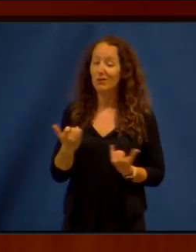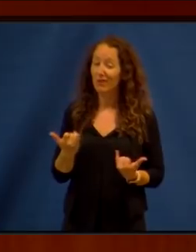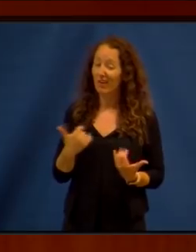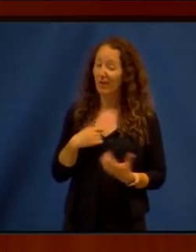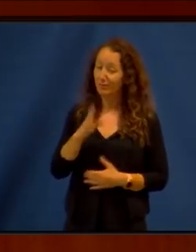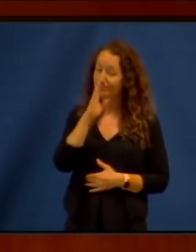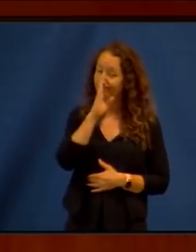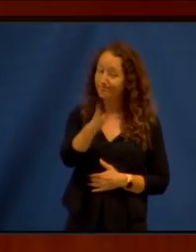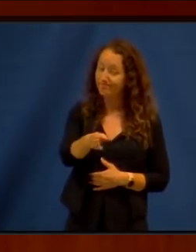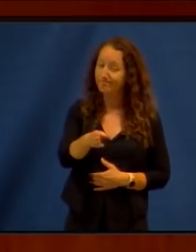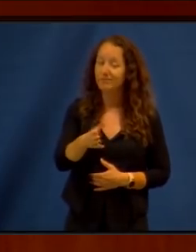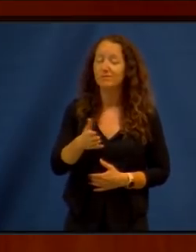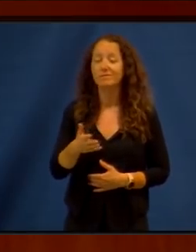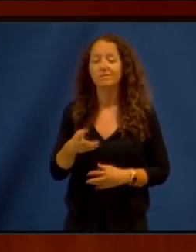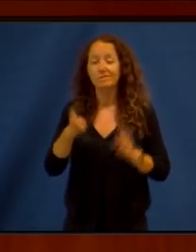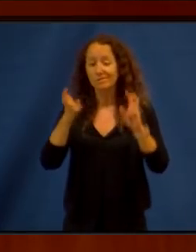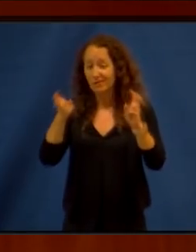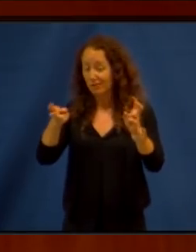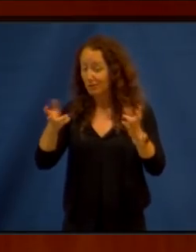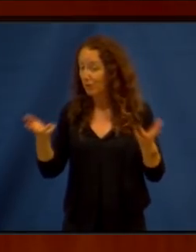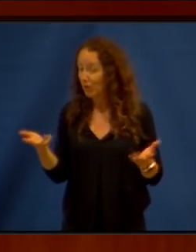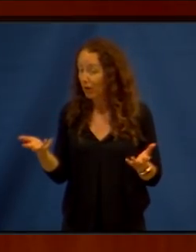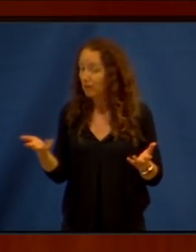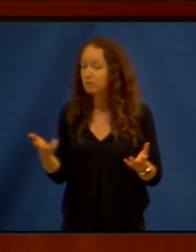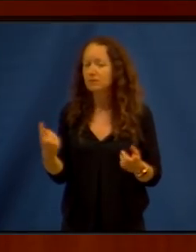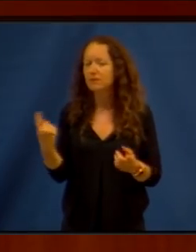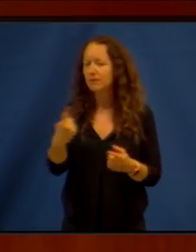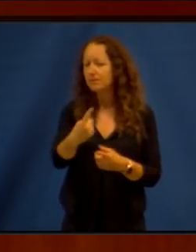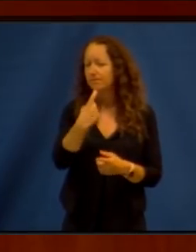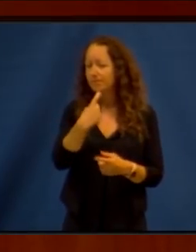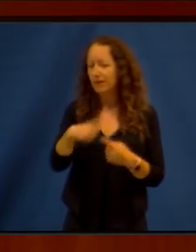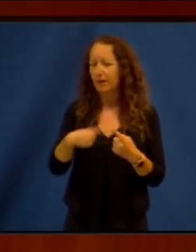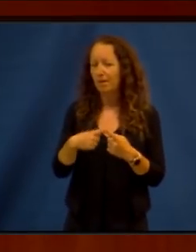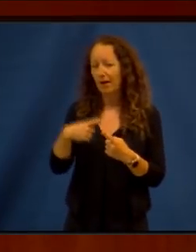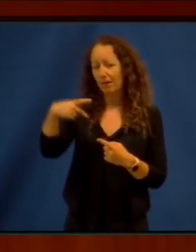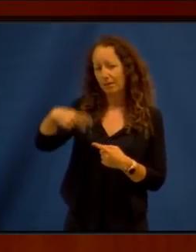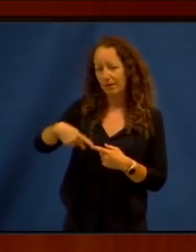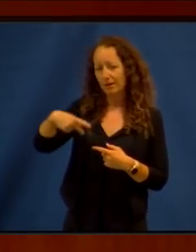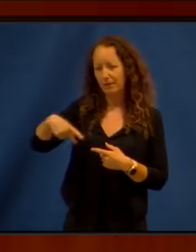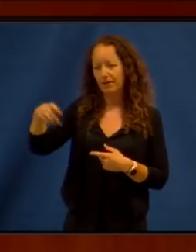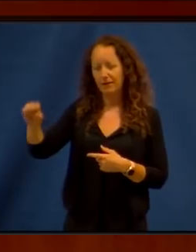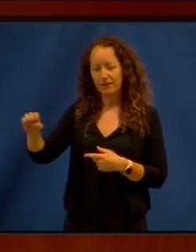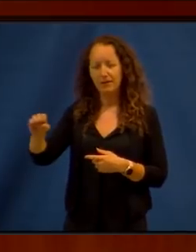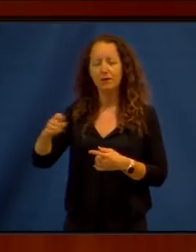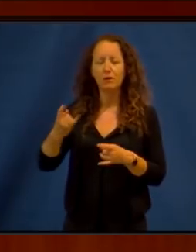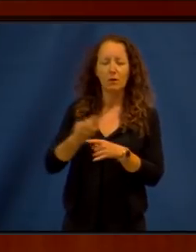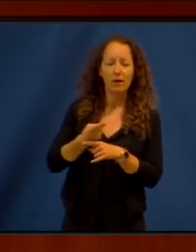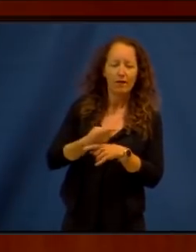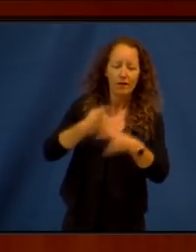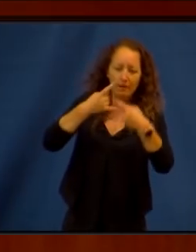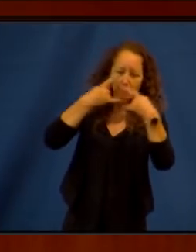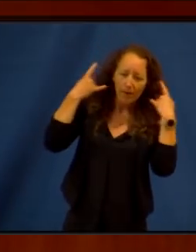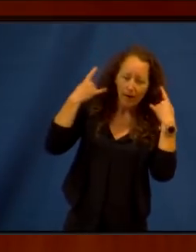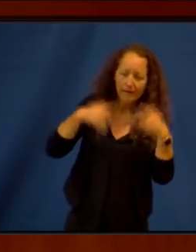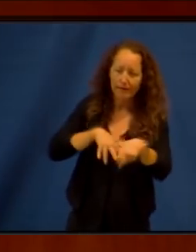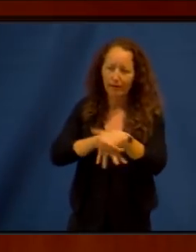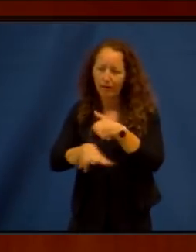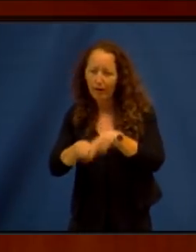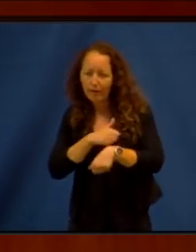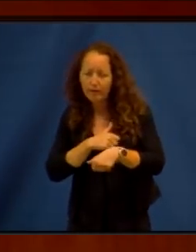directly is the question in regard to PPE in our community and in our